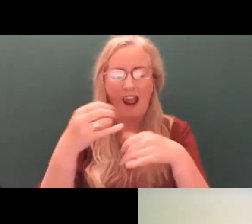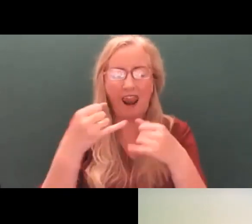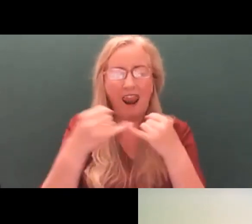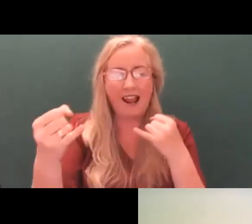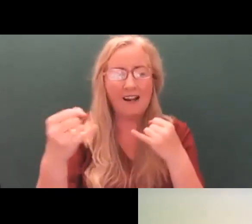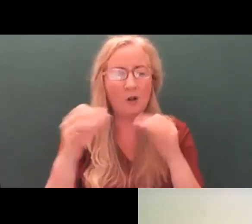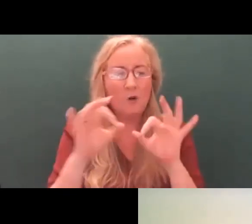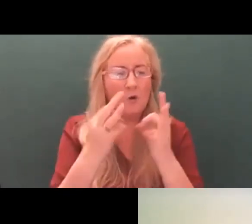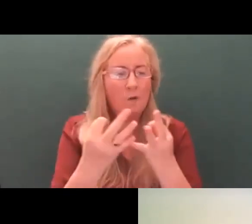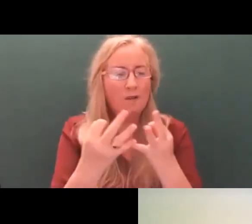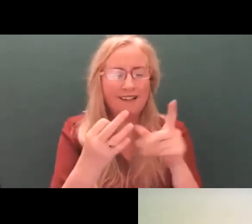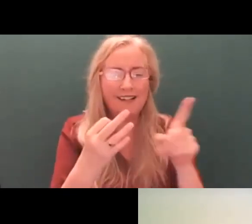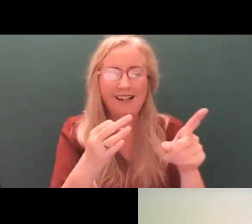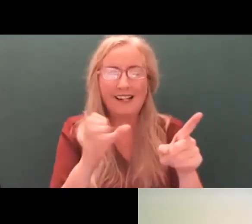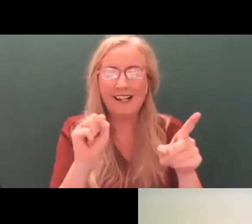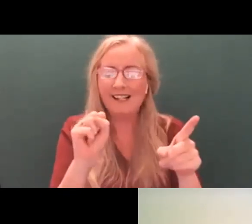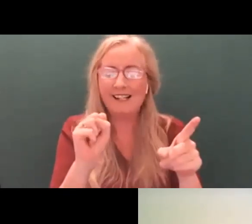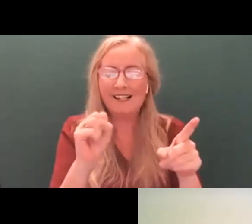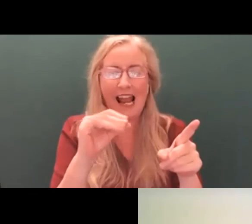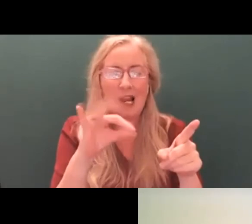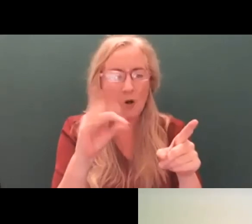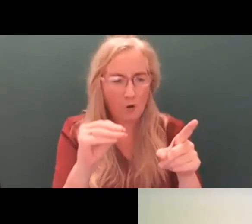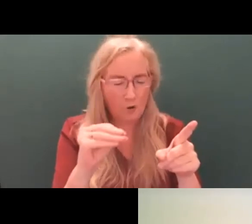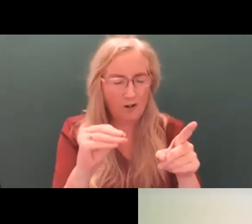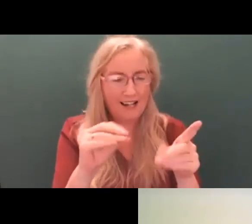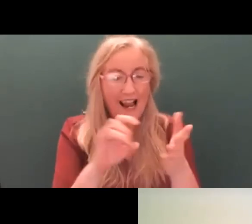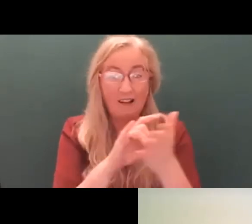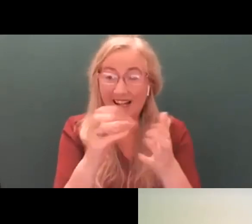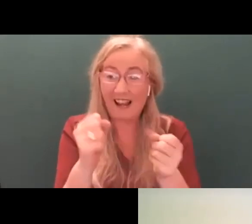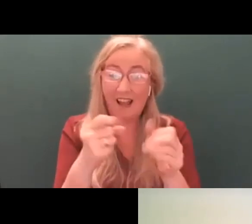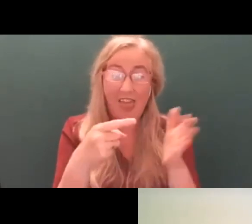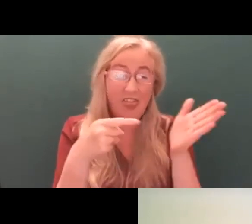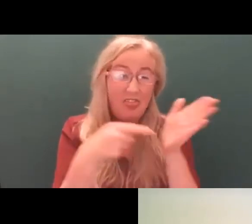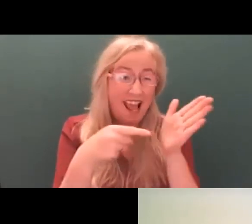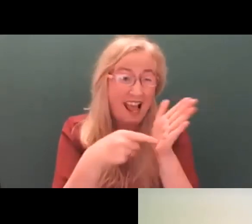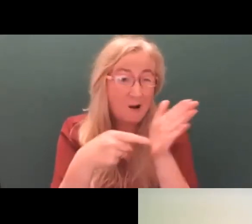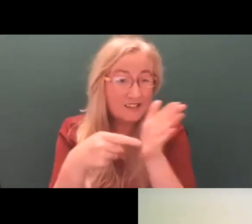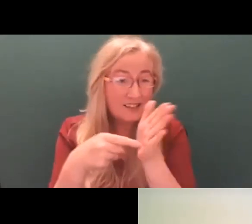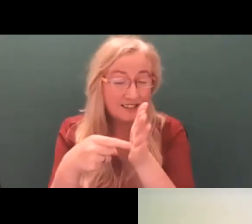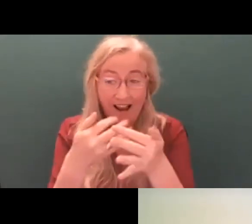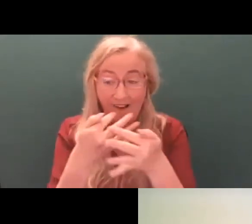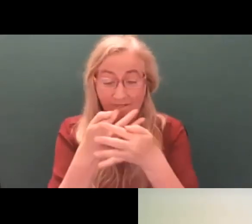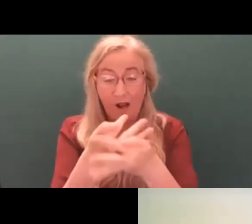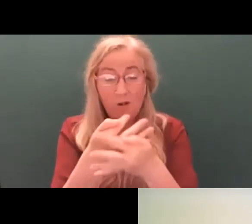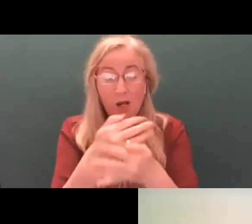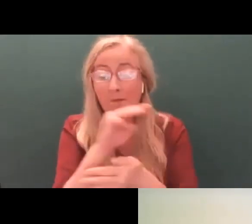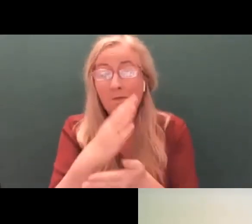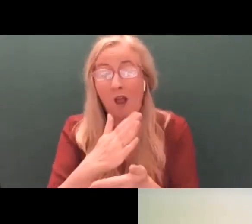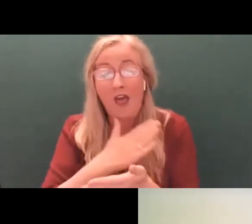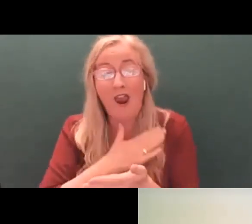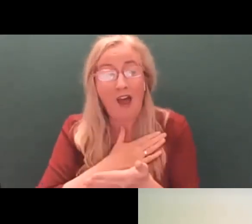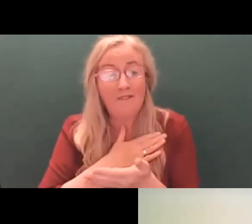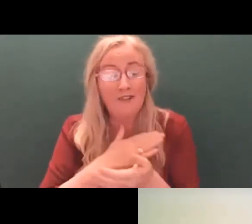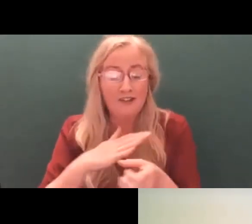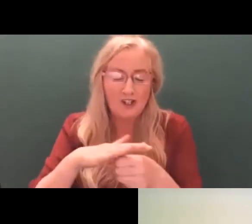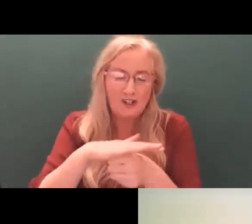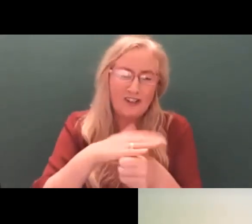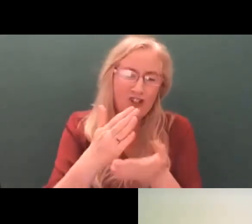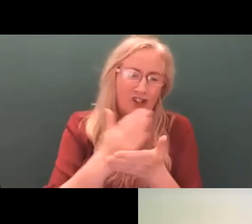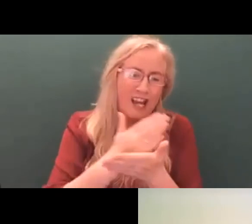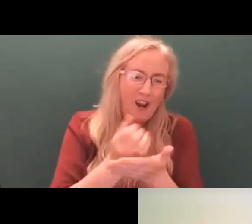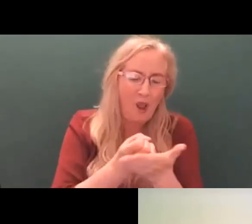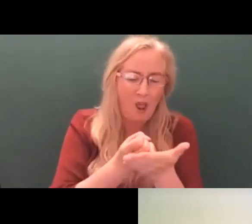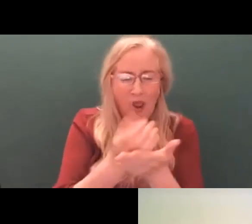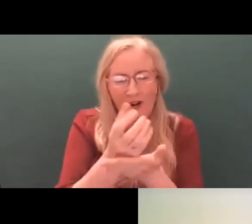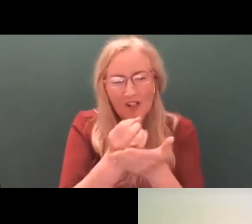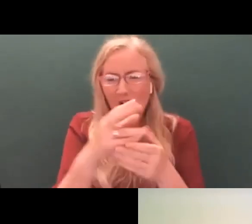the Historical and Heritage group, and they have thousands of followers, and people just love to share all local photographs and questions. Do you